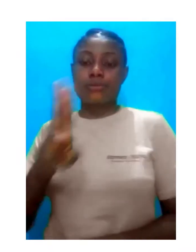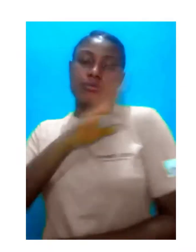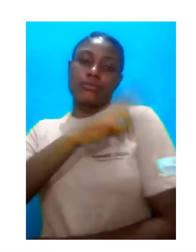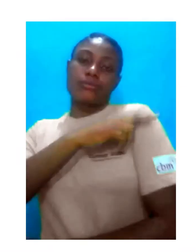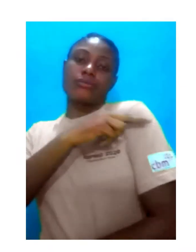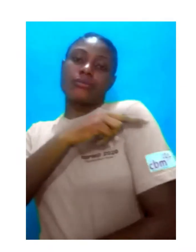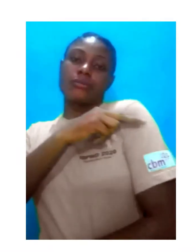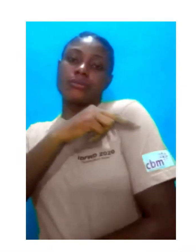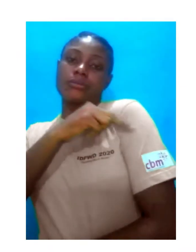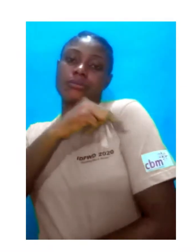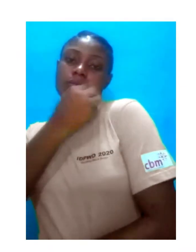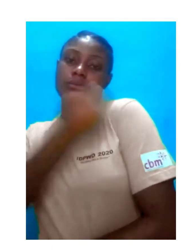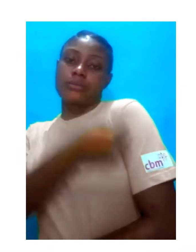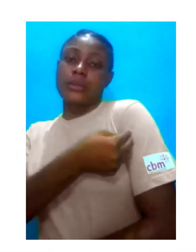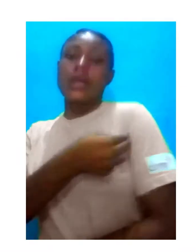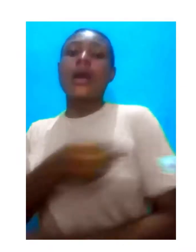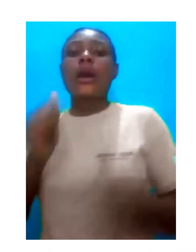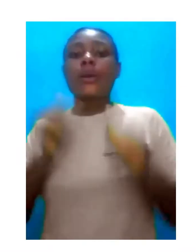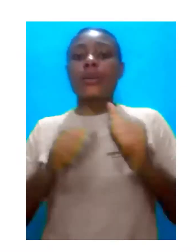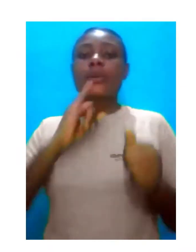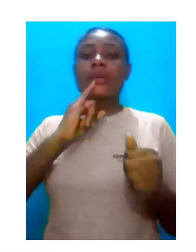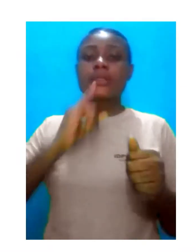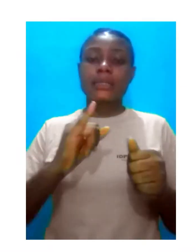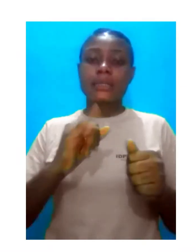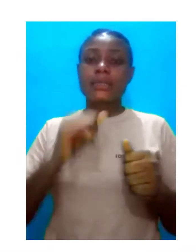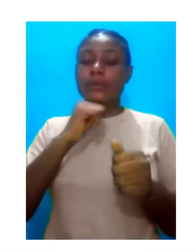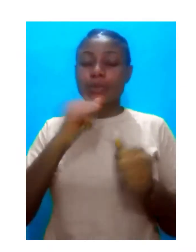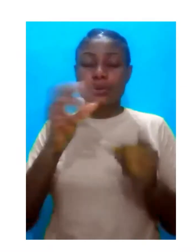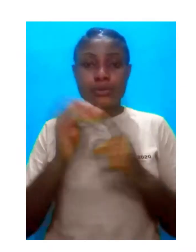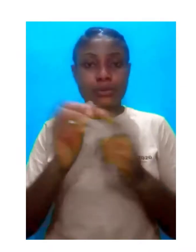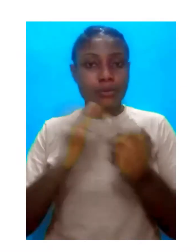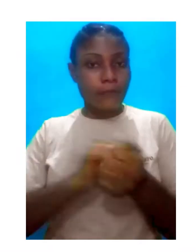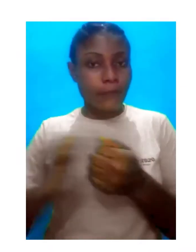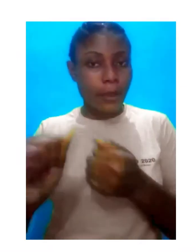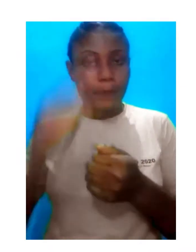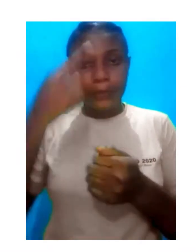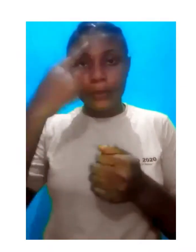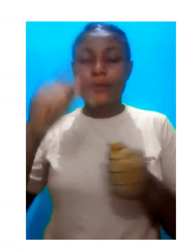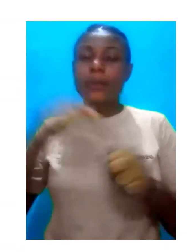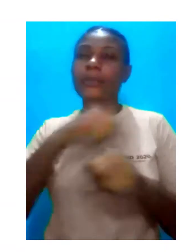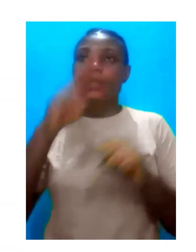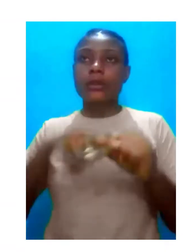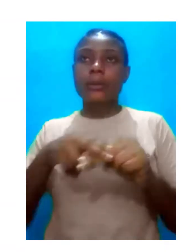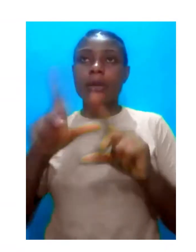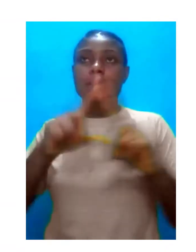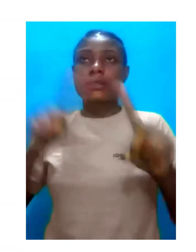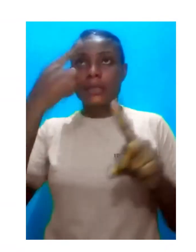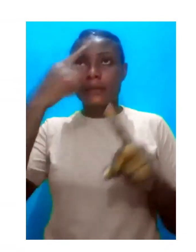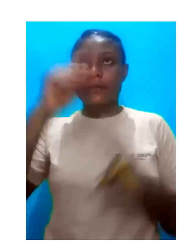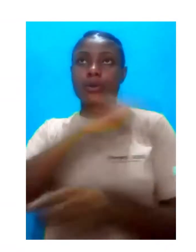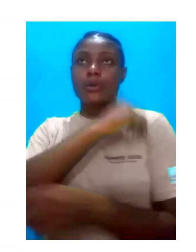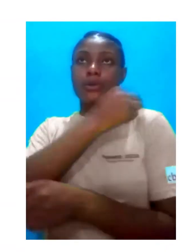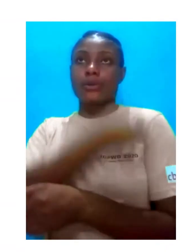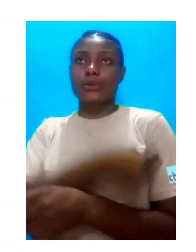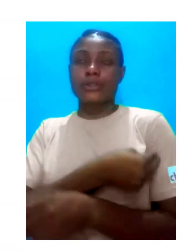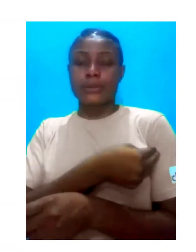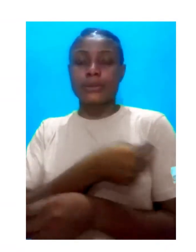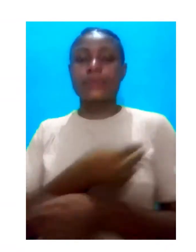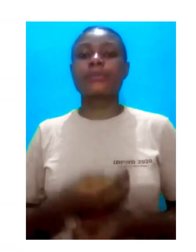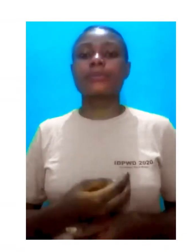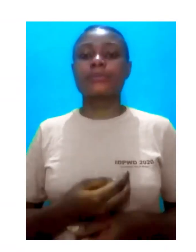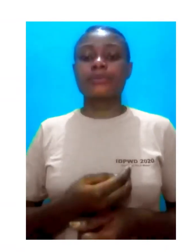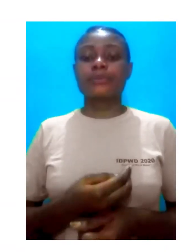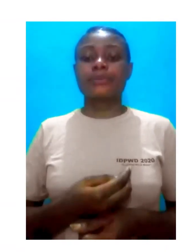you and here, which is also not too far away from the conventional sign